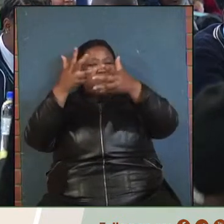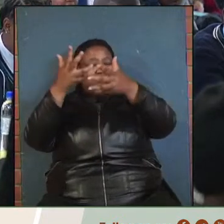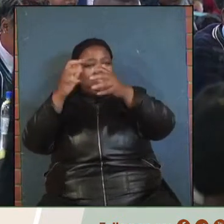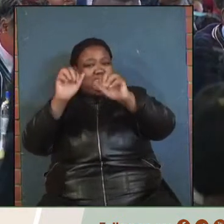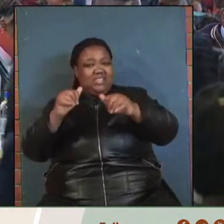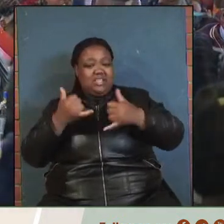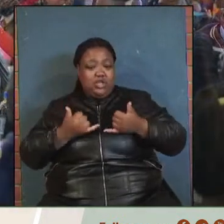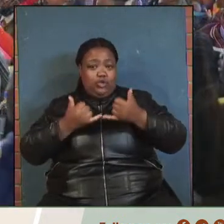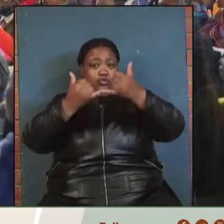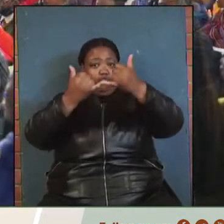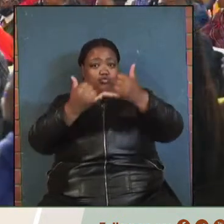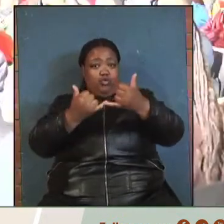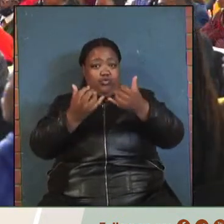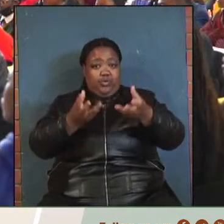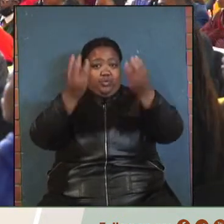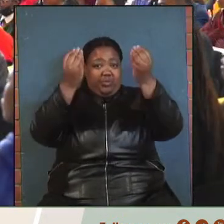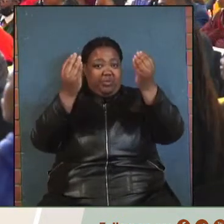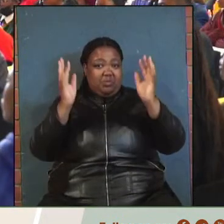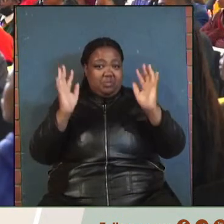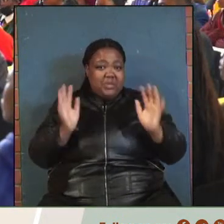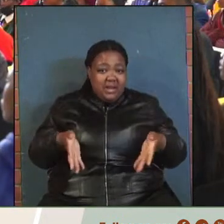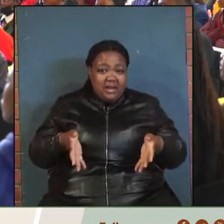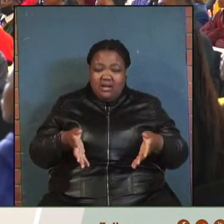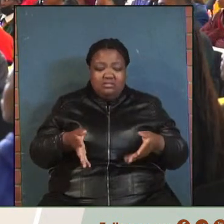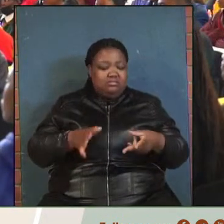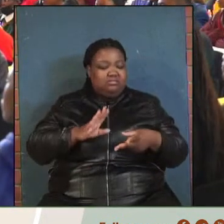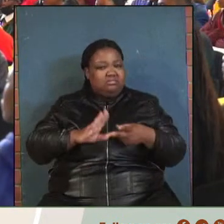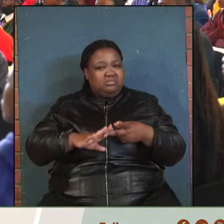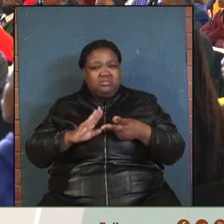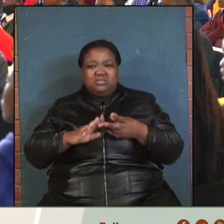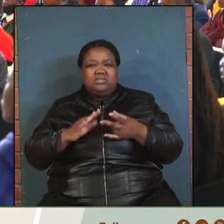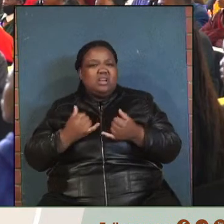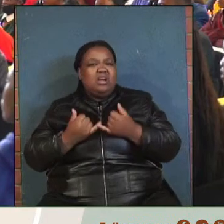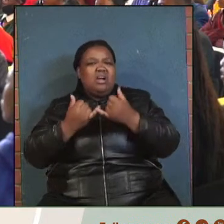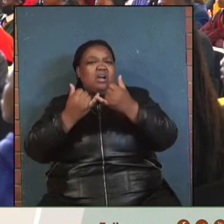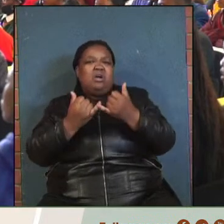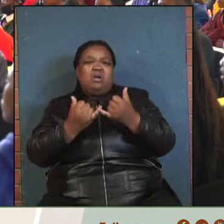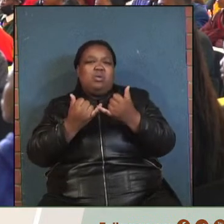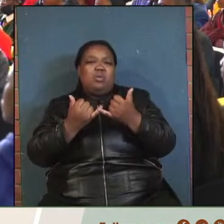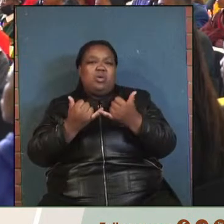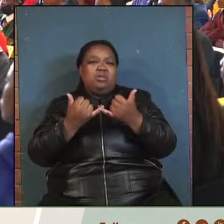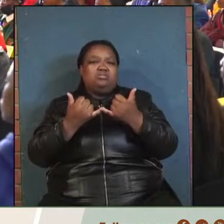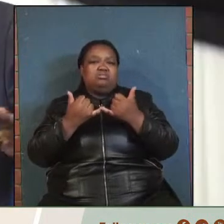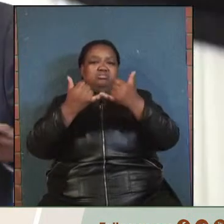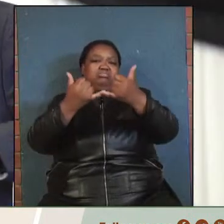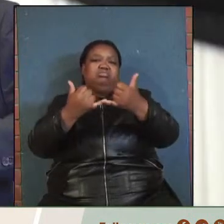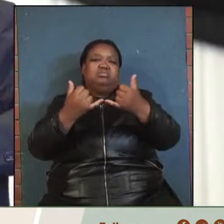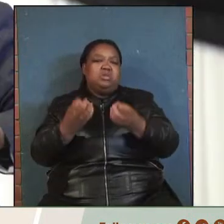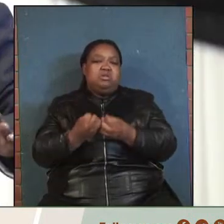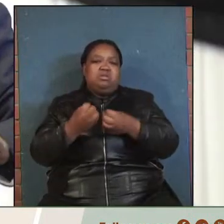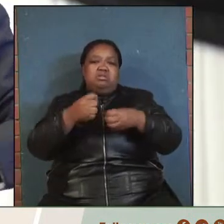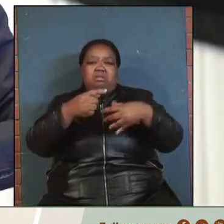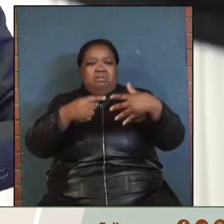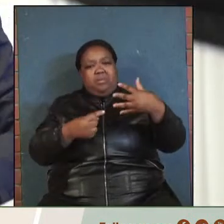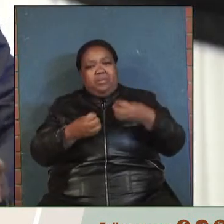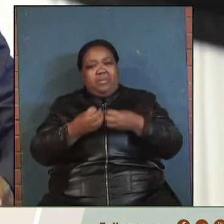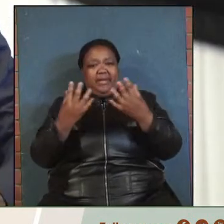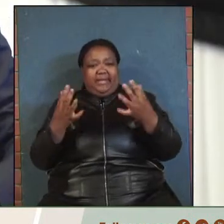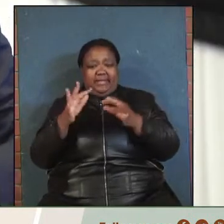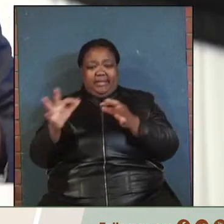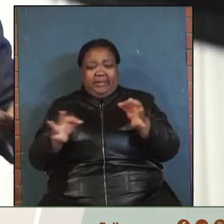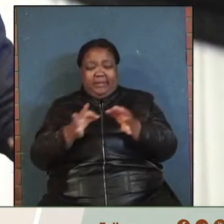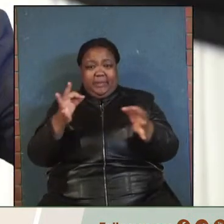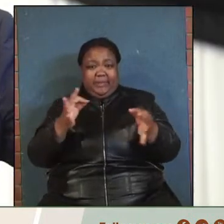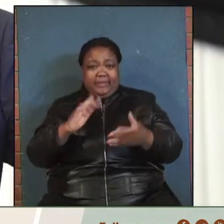they got a lot of the awards. There were presents that were given that day,